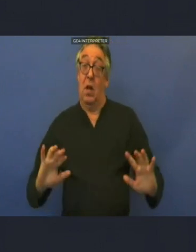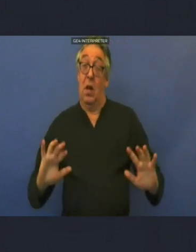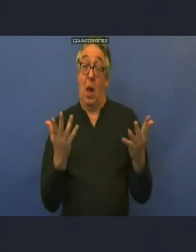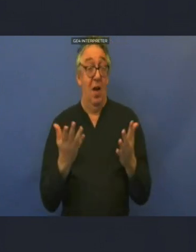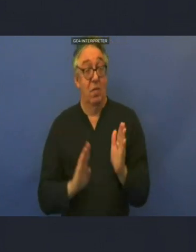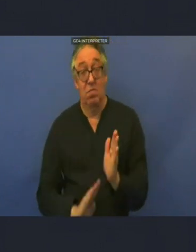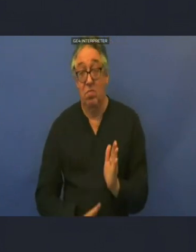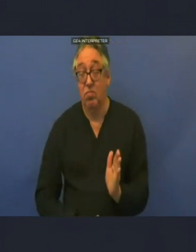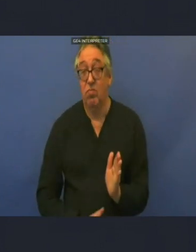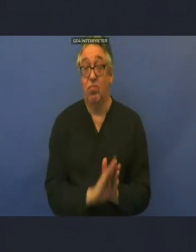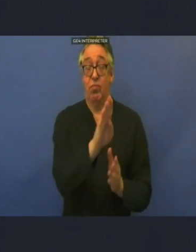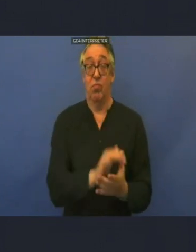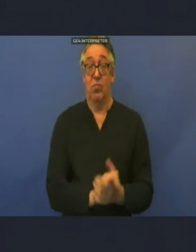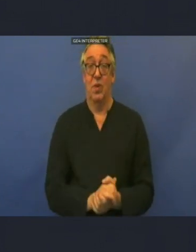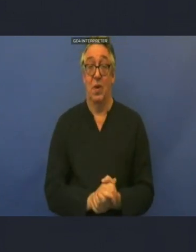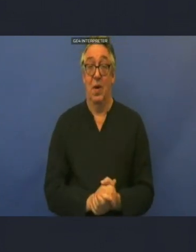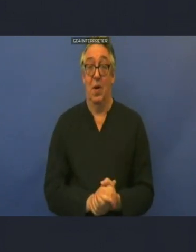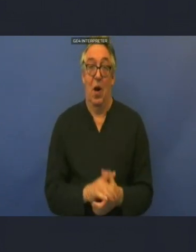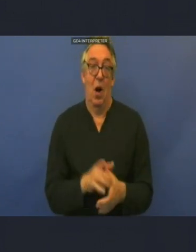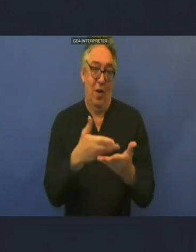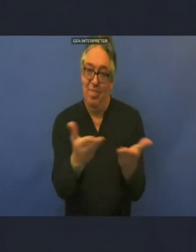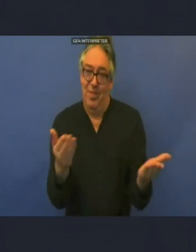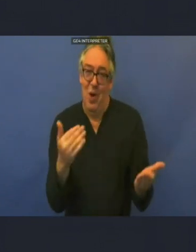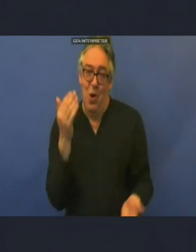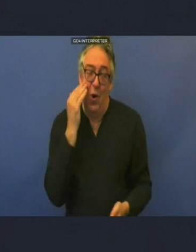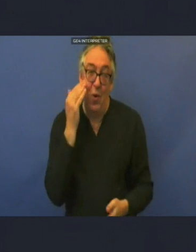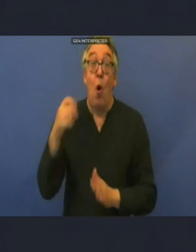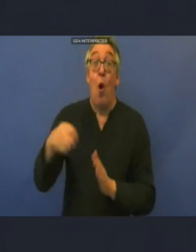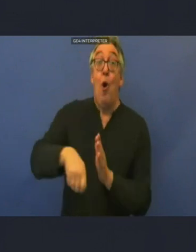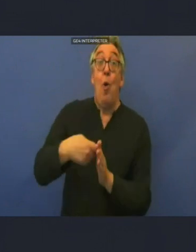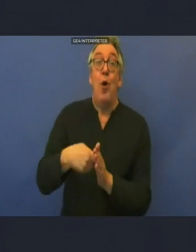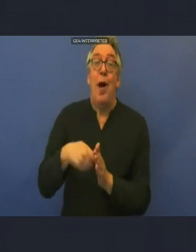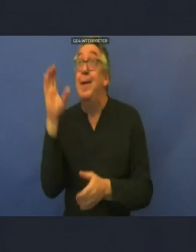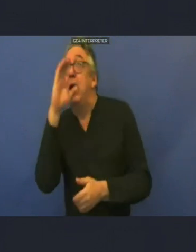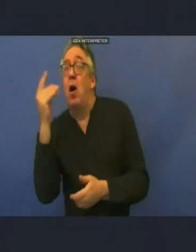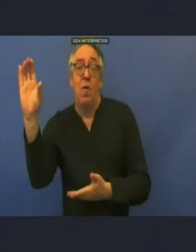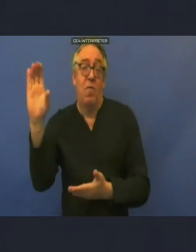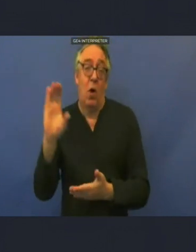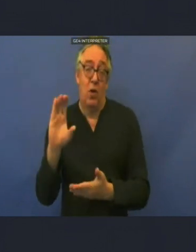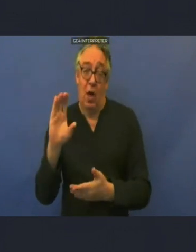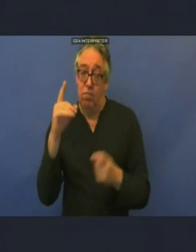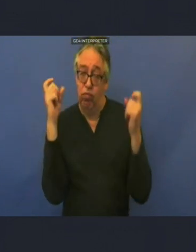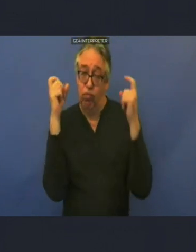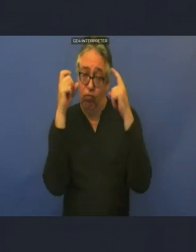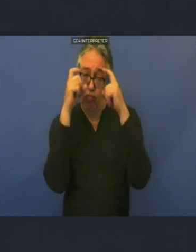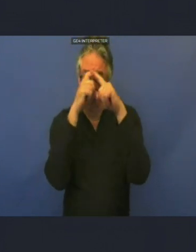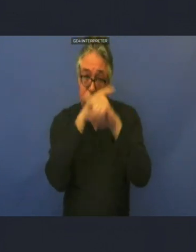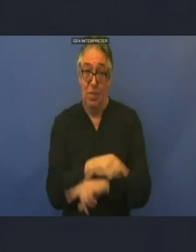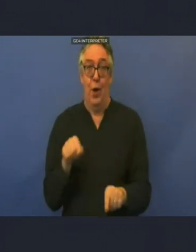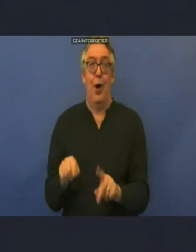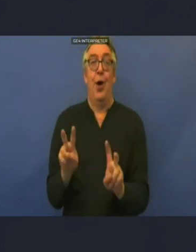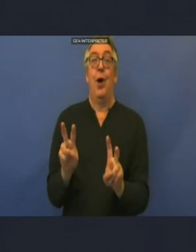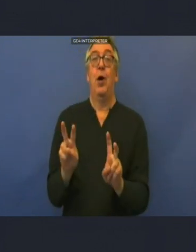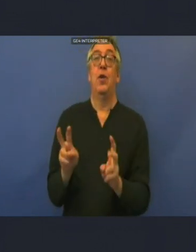get finances and financing for projects like this, with difficult topics, with topics that have been taboo in the